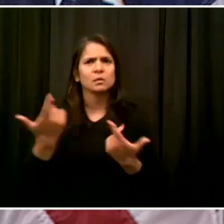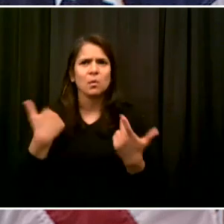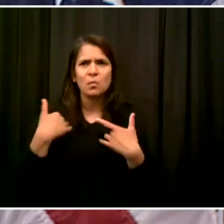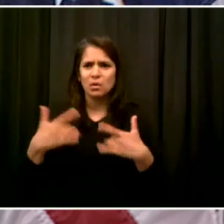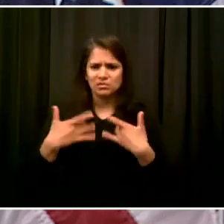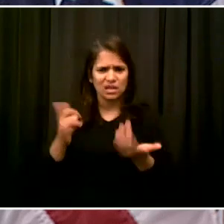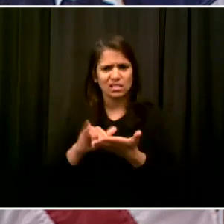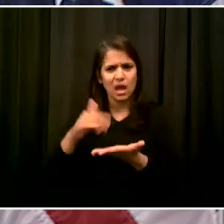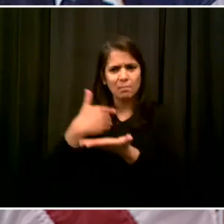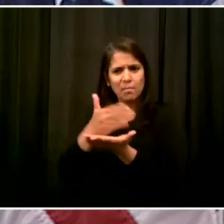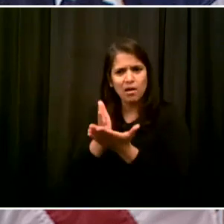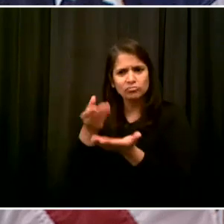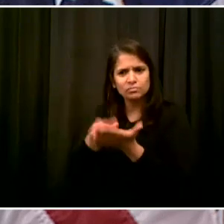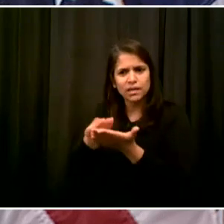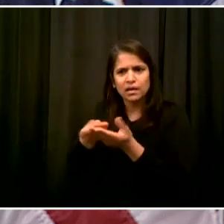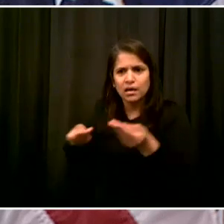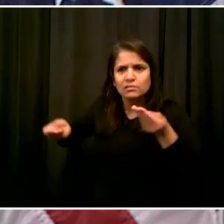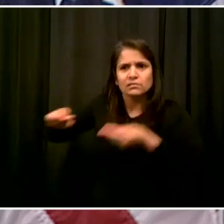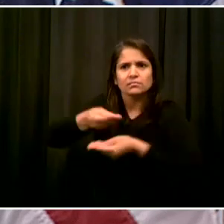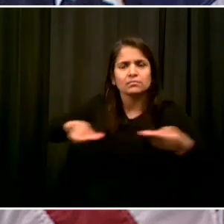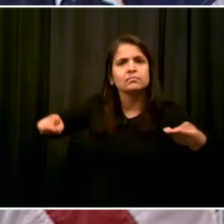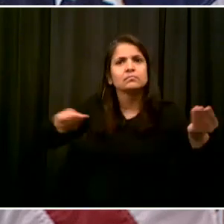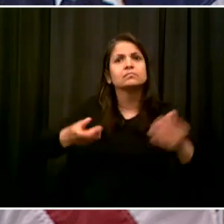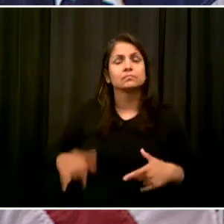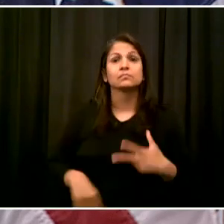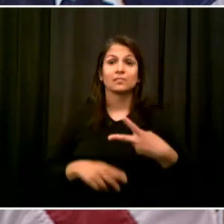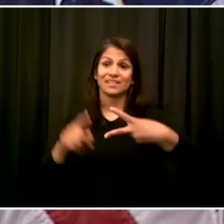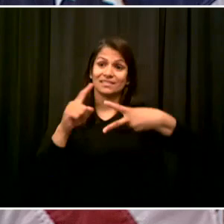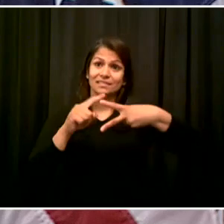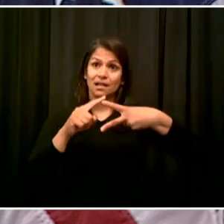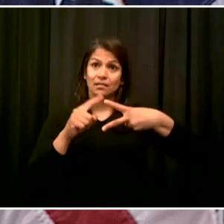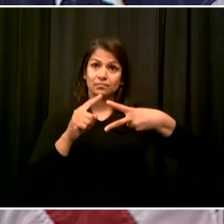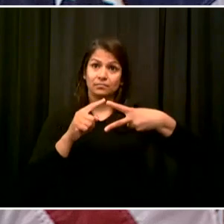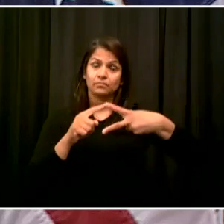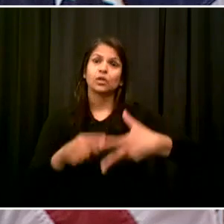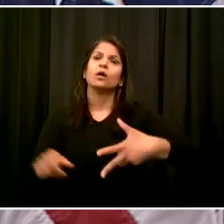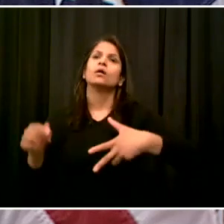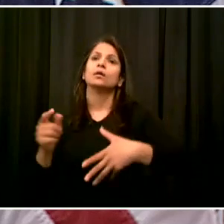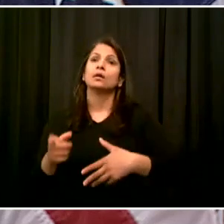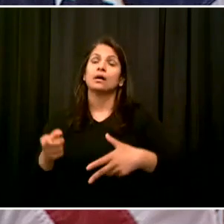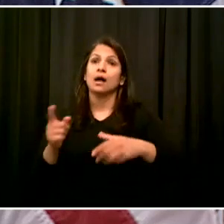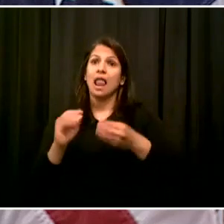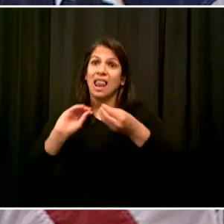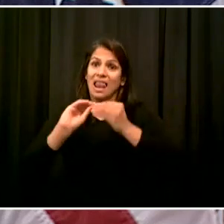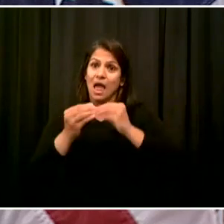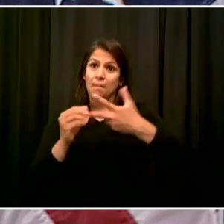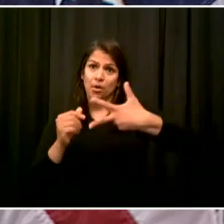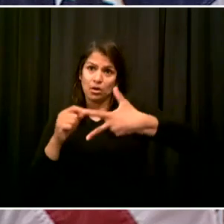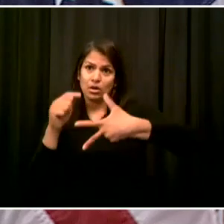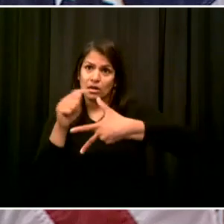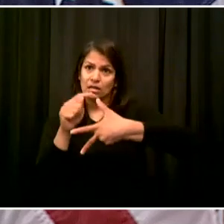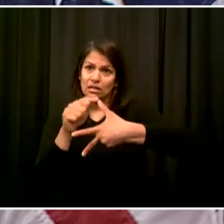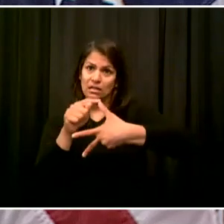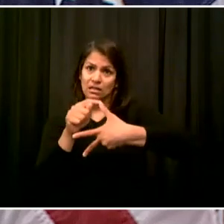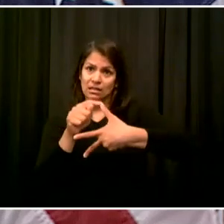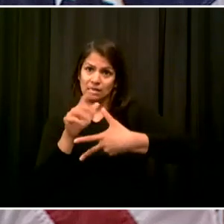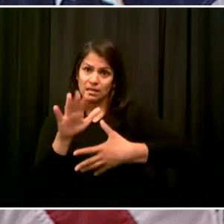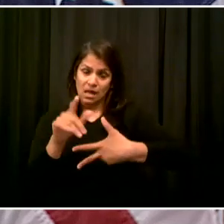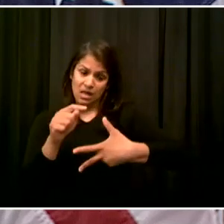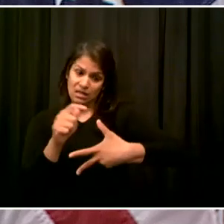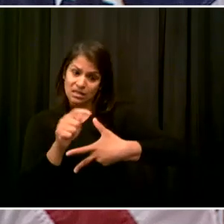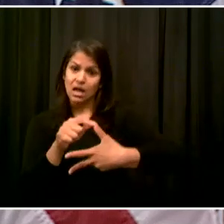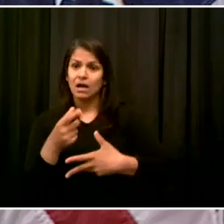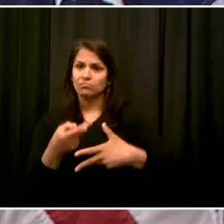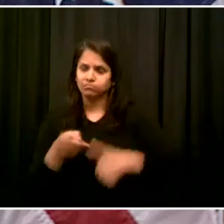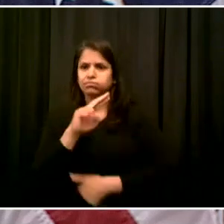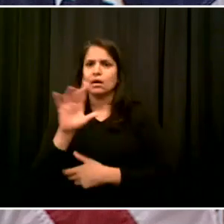time it takes for the disease to manifest. We're going to watch that very, very carefully. I'll certainly be talking to our